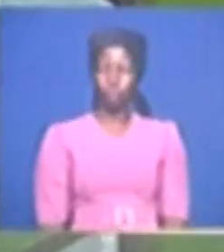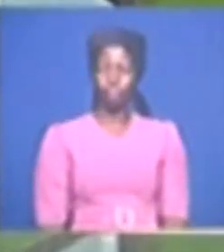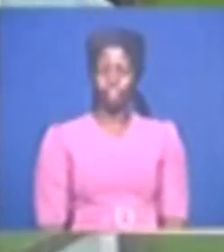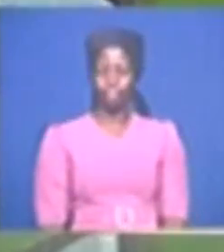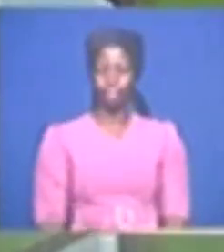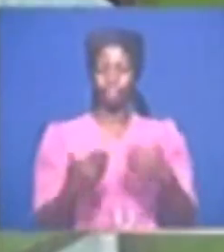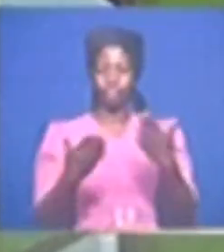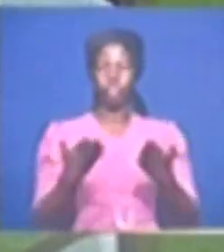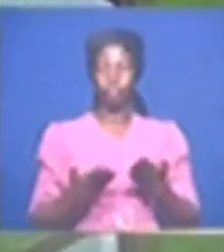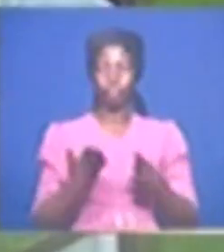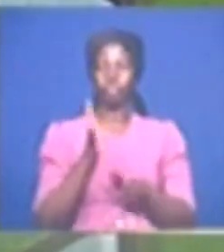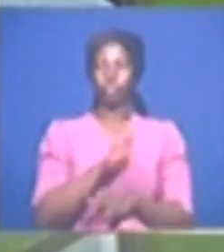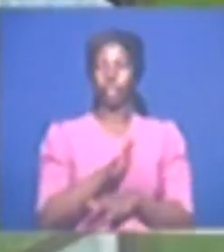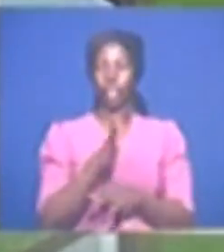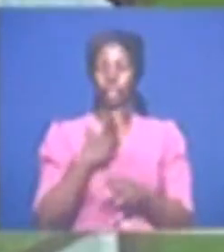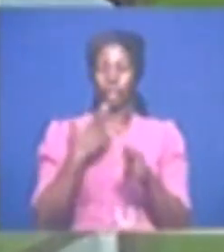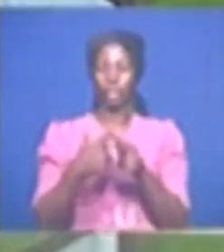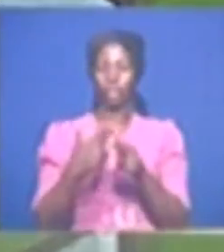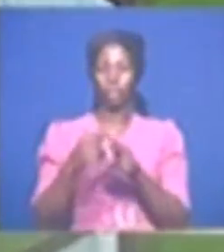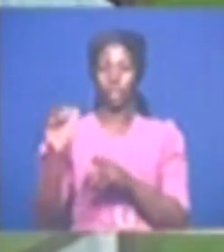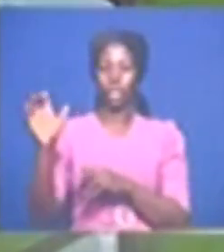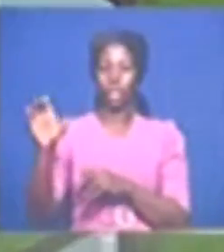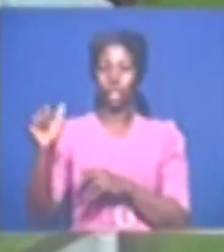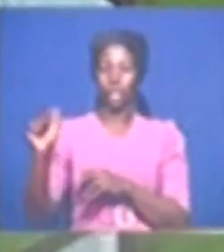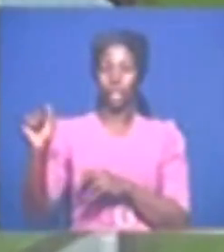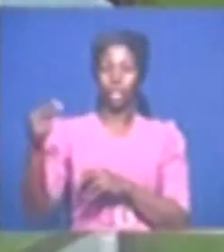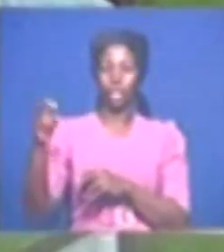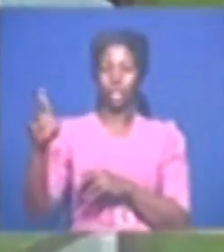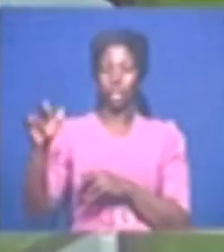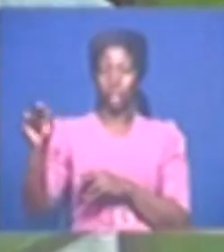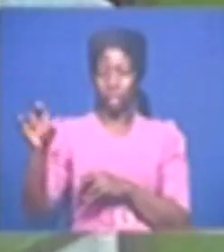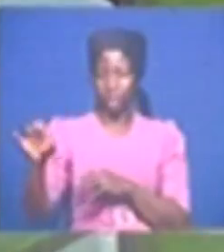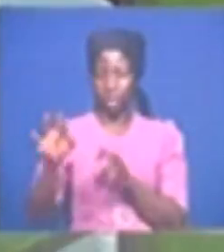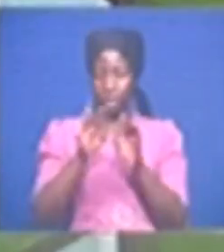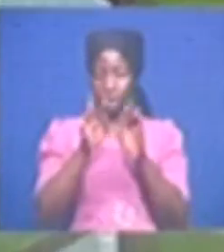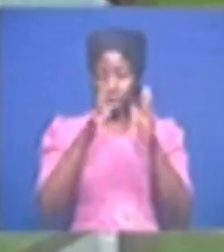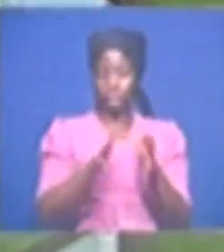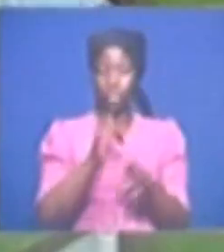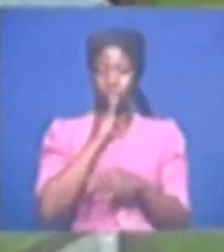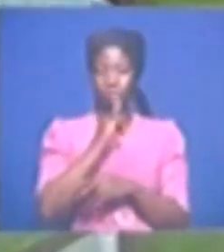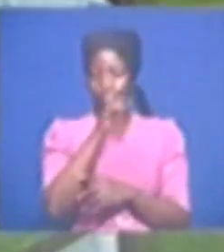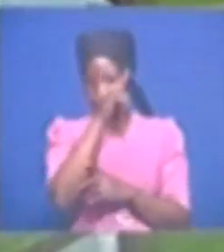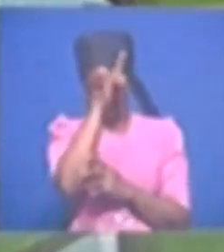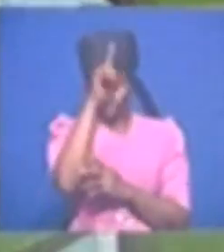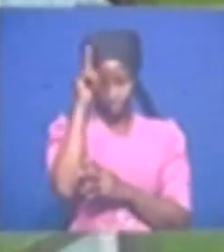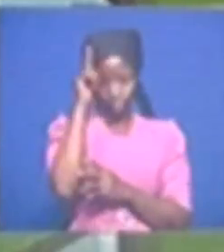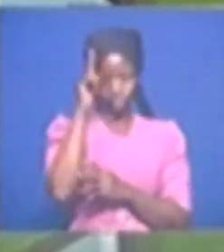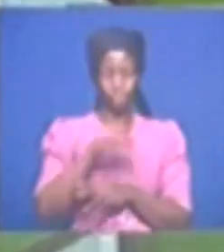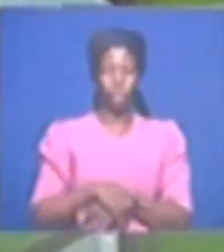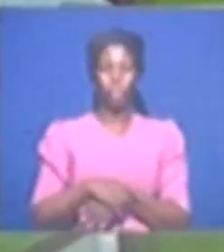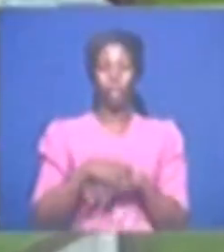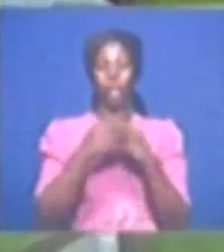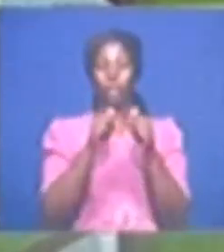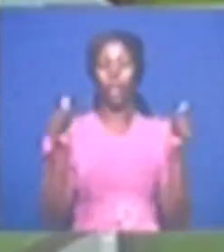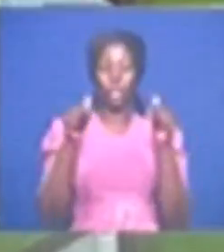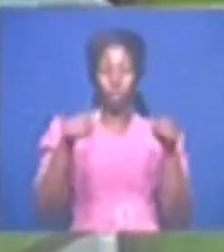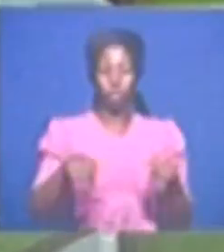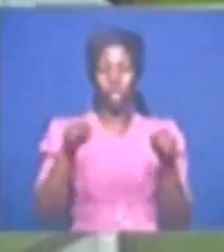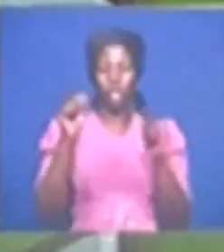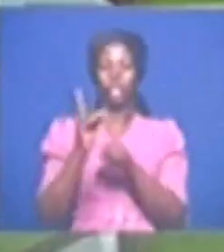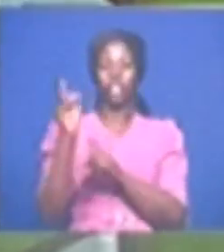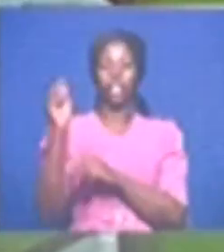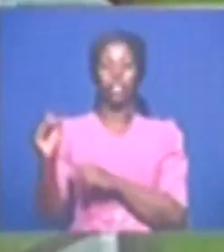Welcome back. My name is Catherine Achenga. Our sign language interpreter this evening is Lucy Mora. Well, today is the 5th of June, which